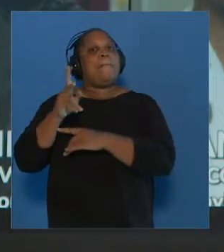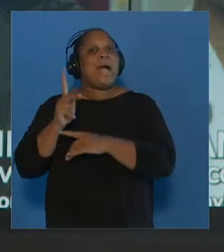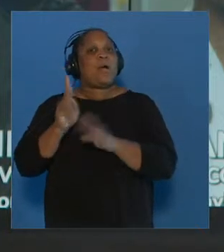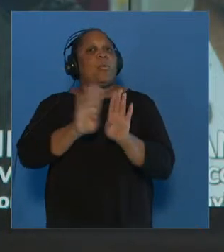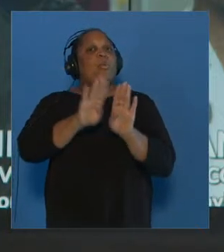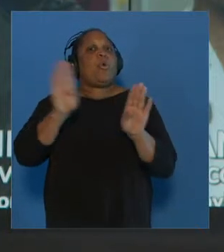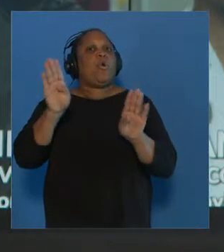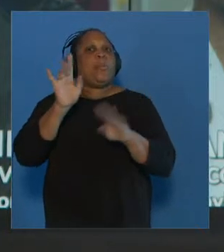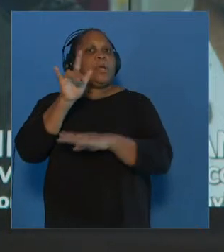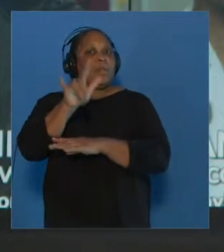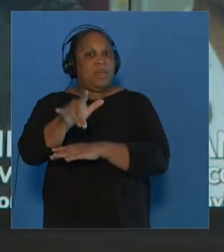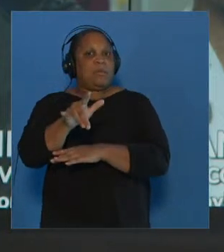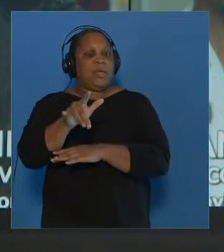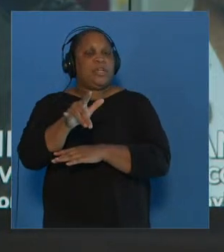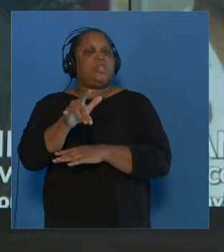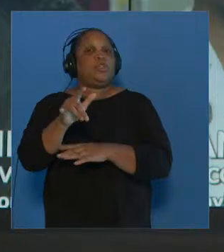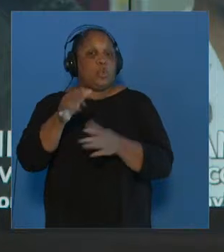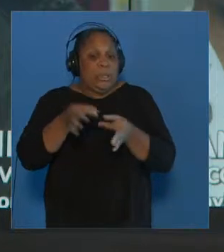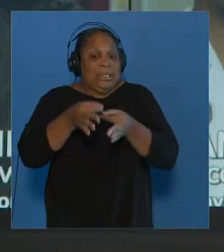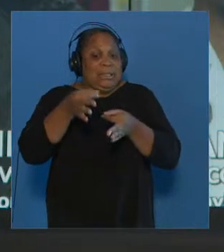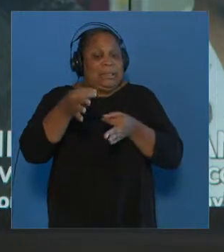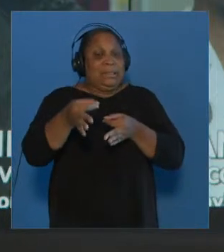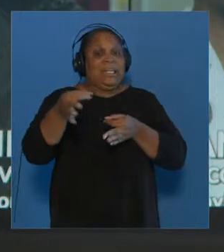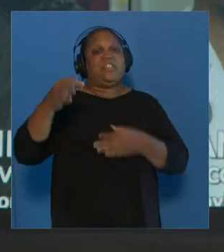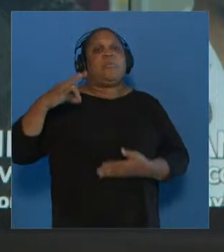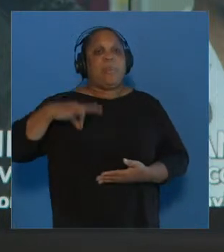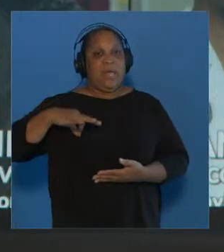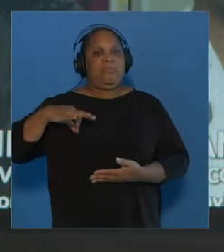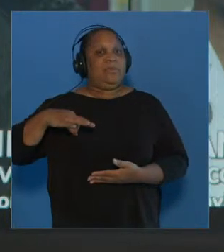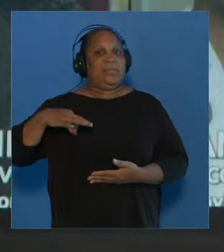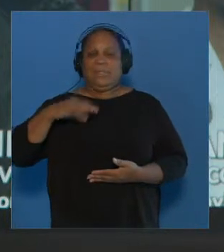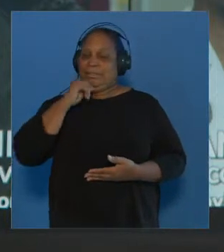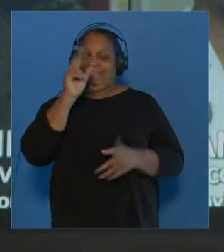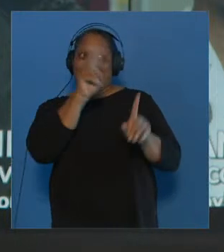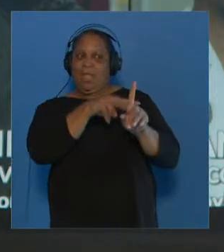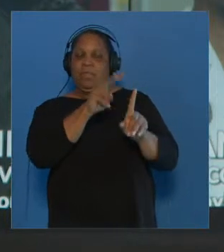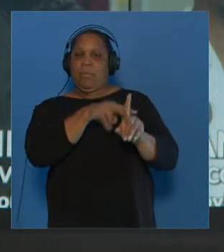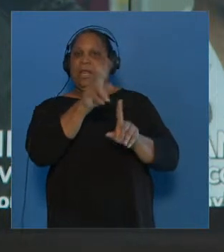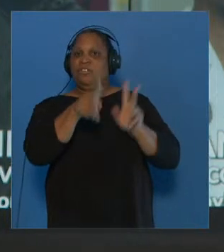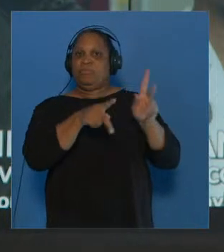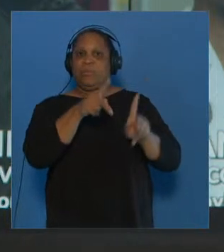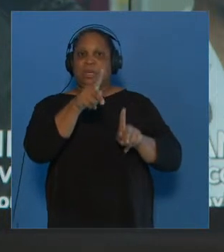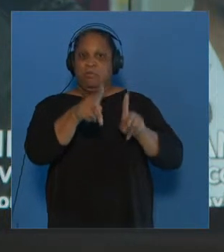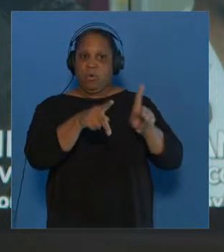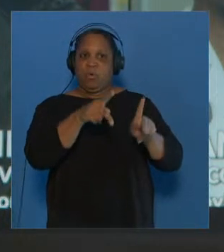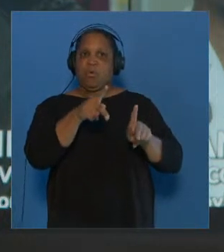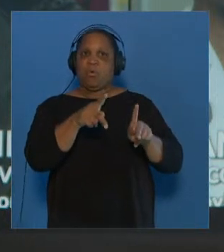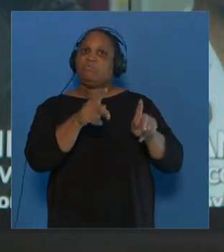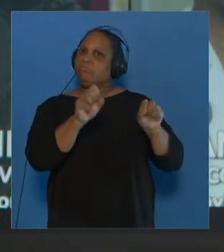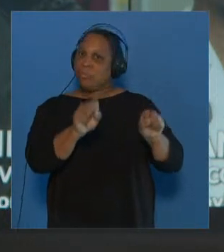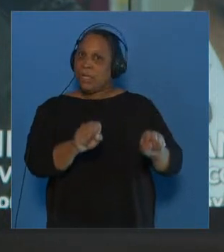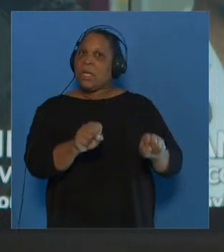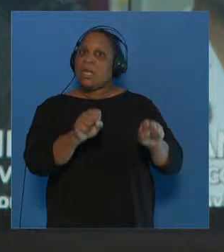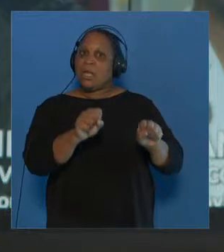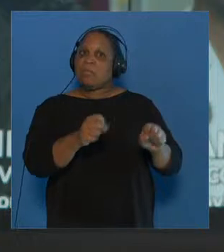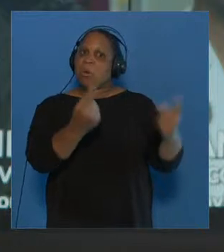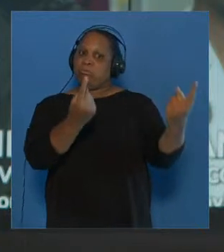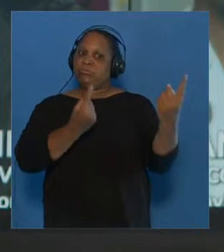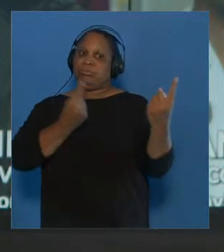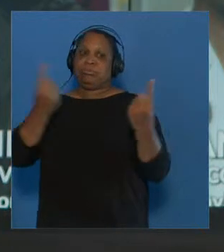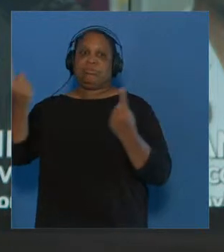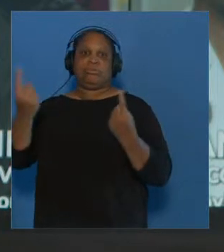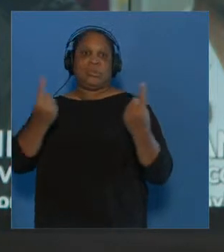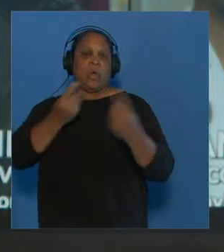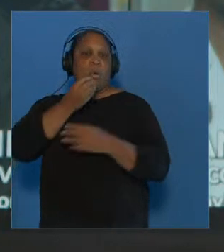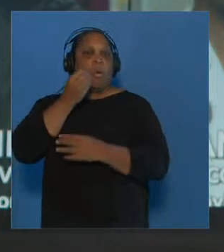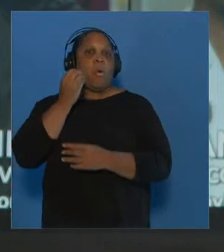reopening of the airport, so any extension of those benefits will certainly not apply to those persons who are able to return home